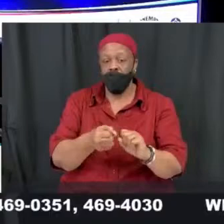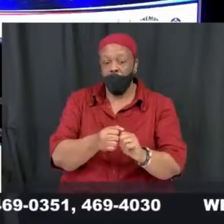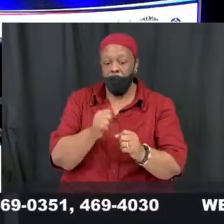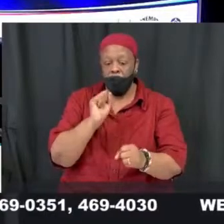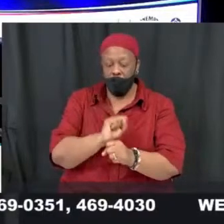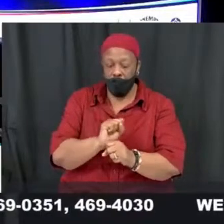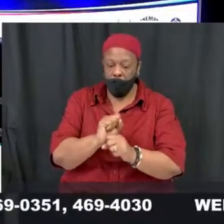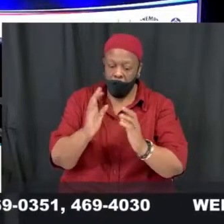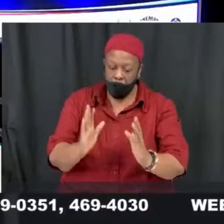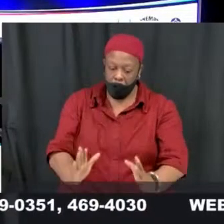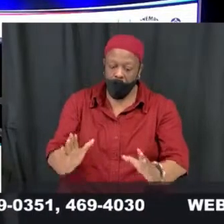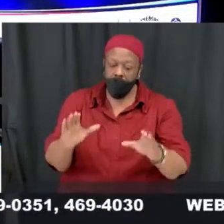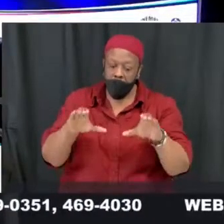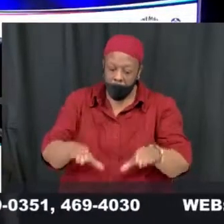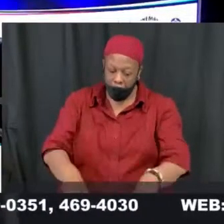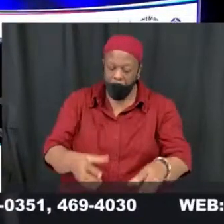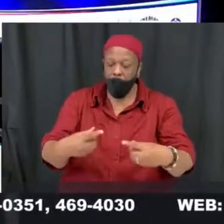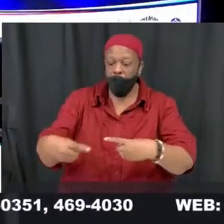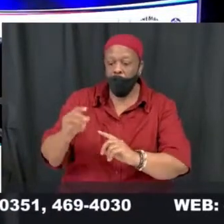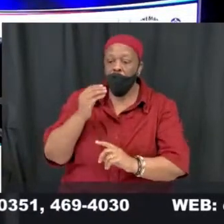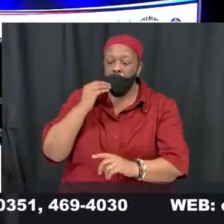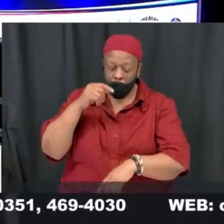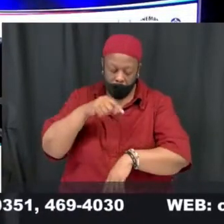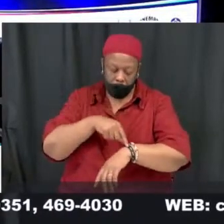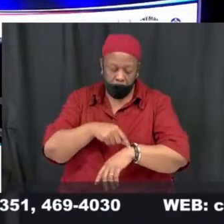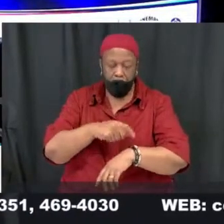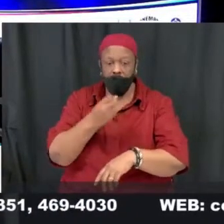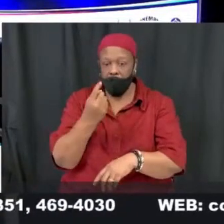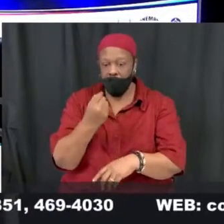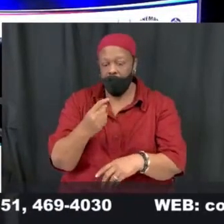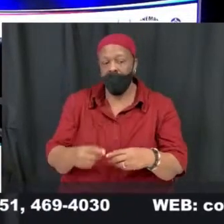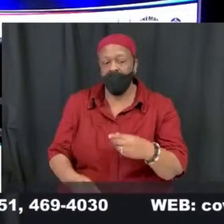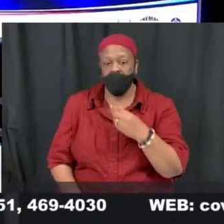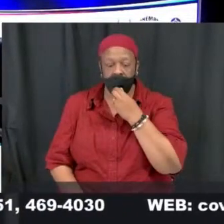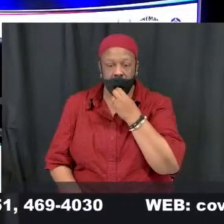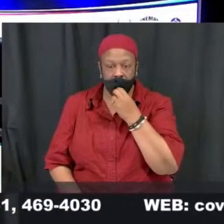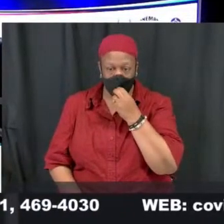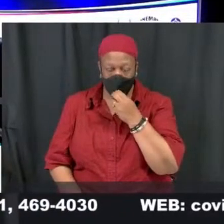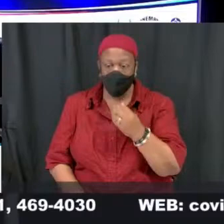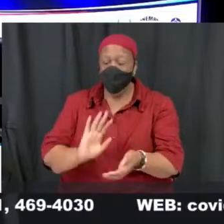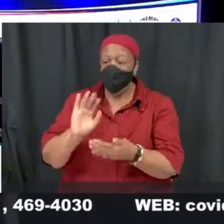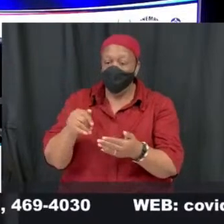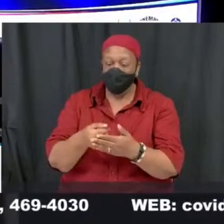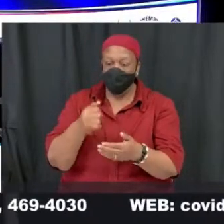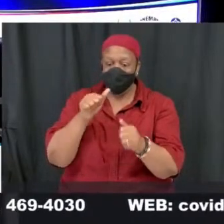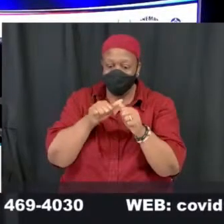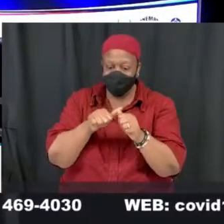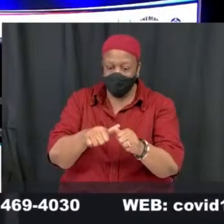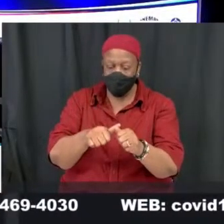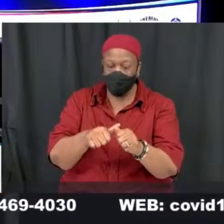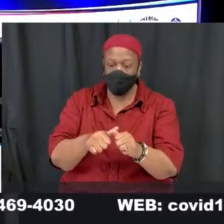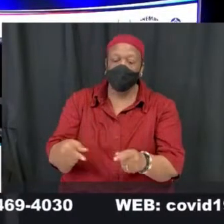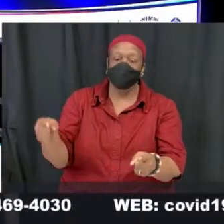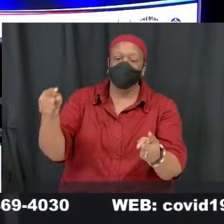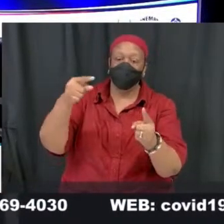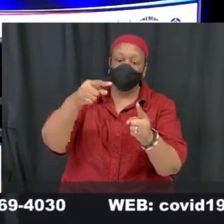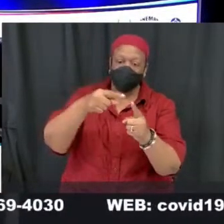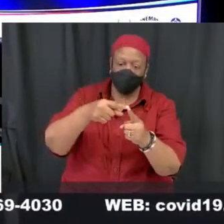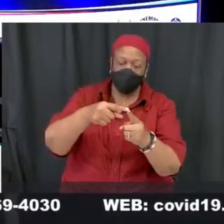time. The nightly restrictions of movement will remain in place until June 8th, unless